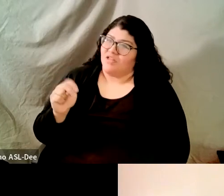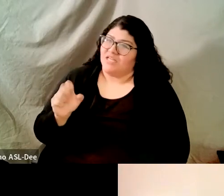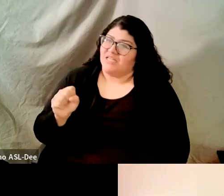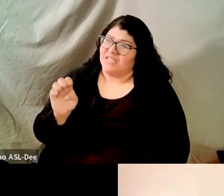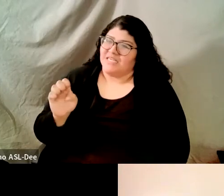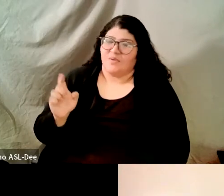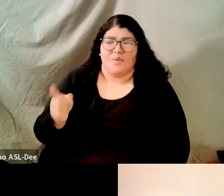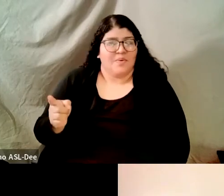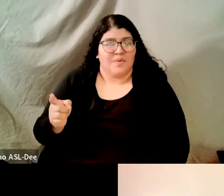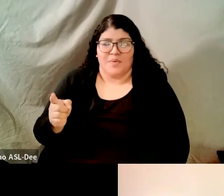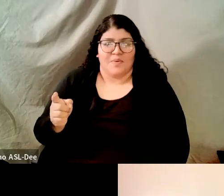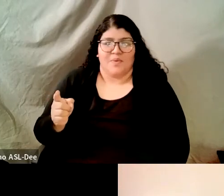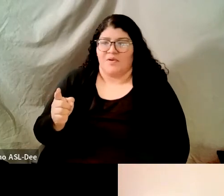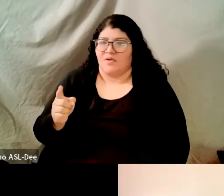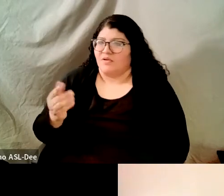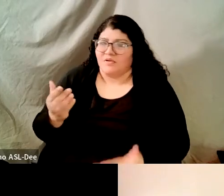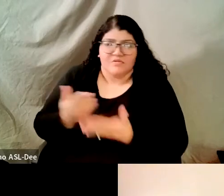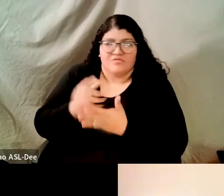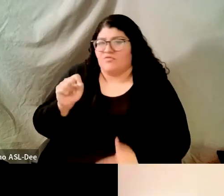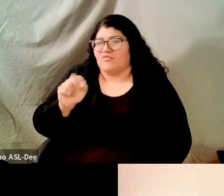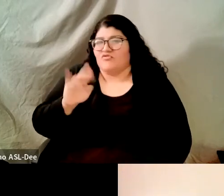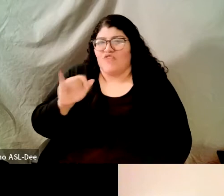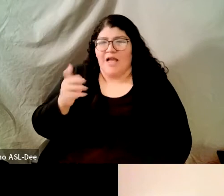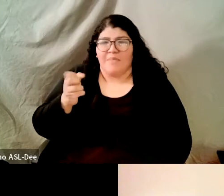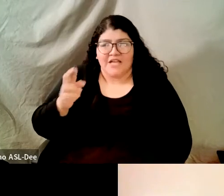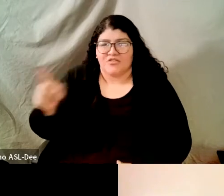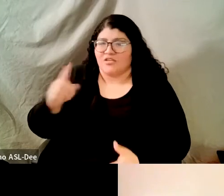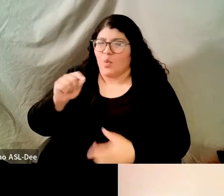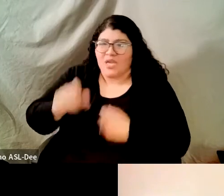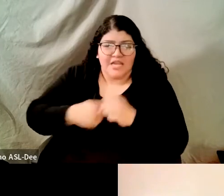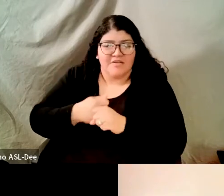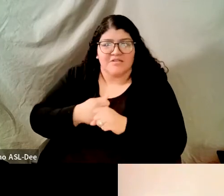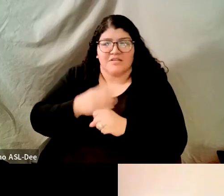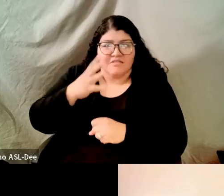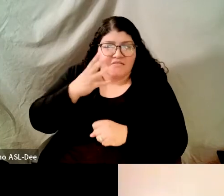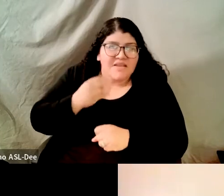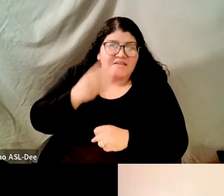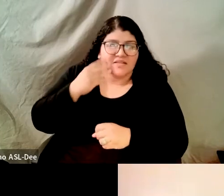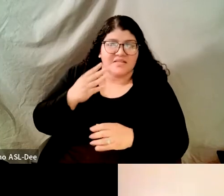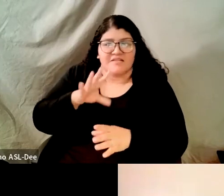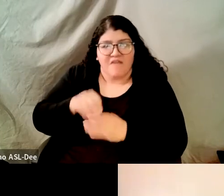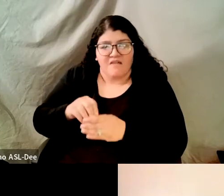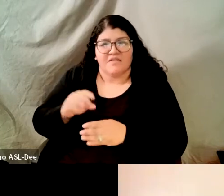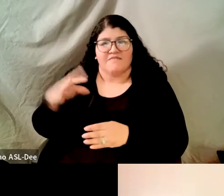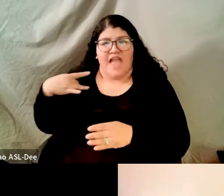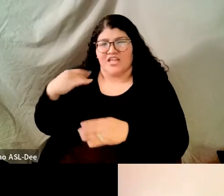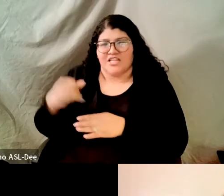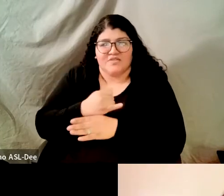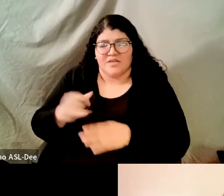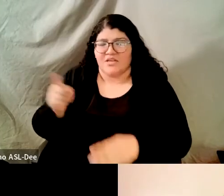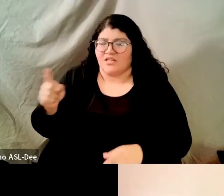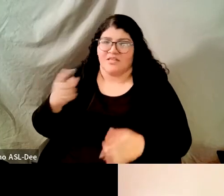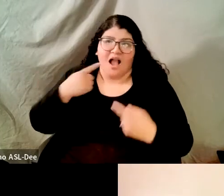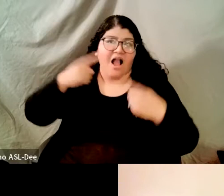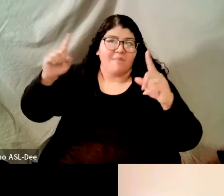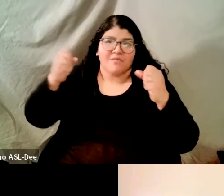she's a trailblazer. She has 20 years experience in this industry. She has accomplished many firsts